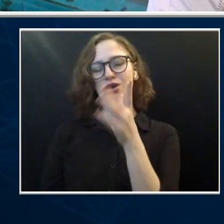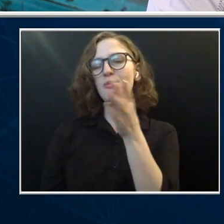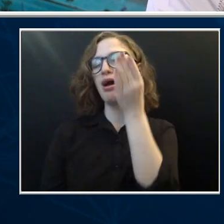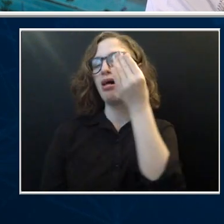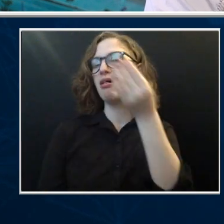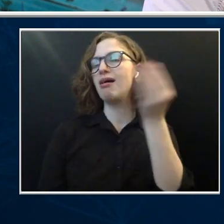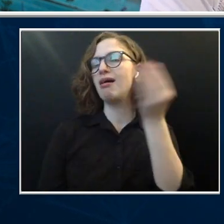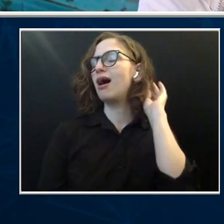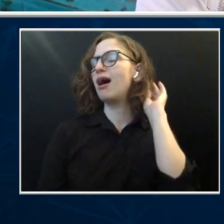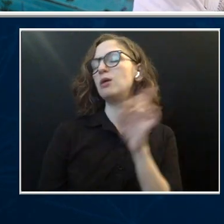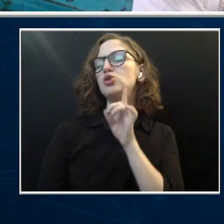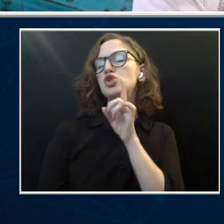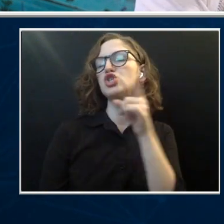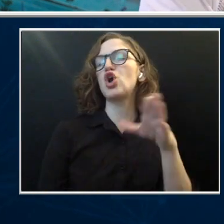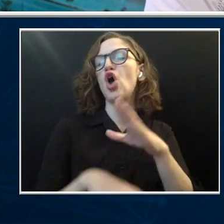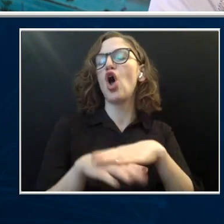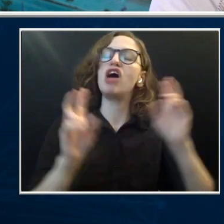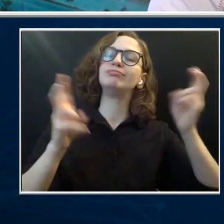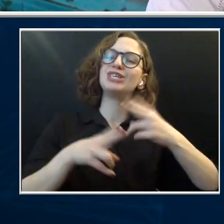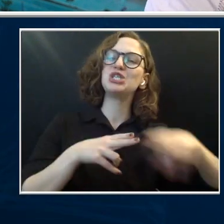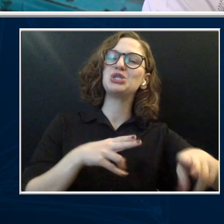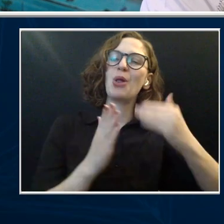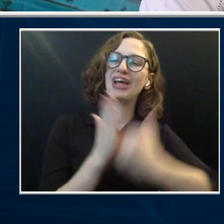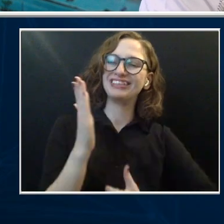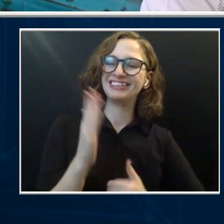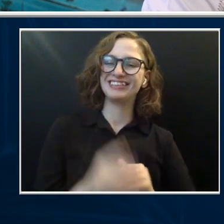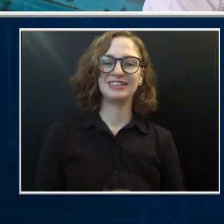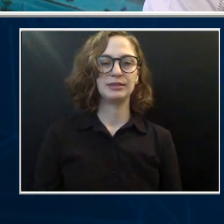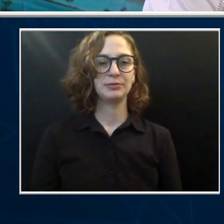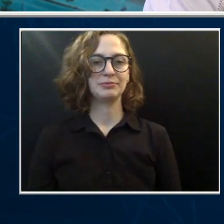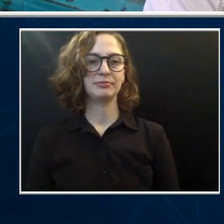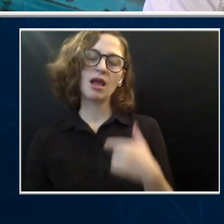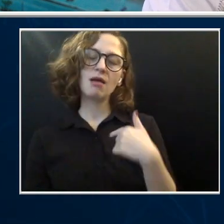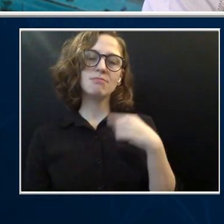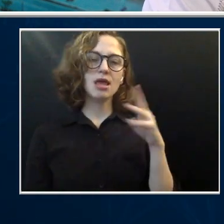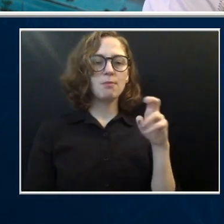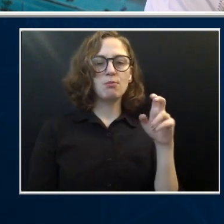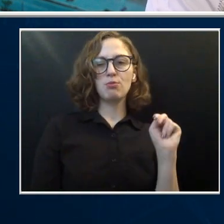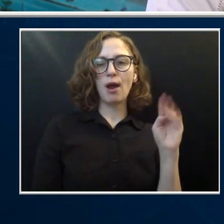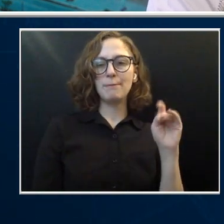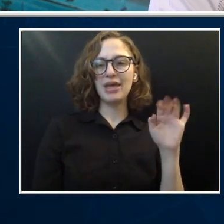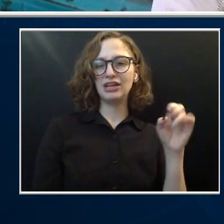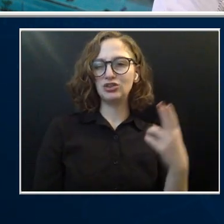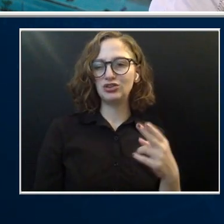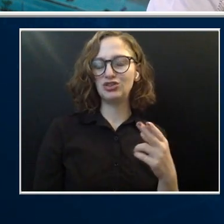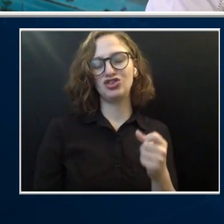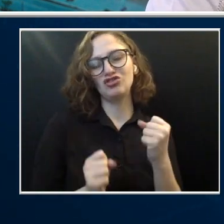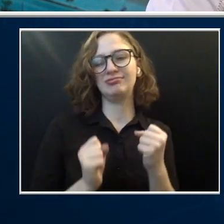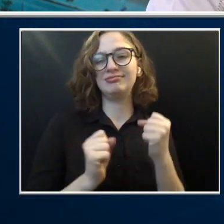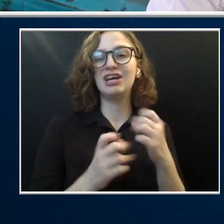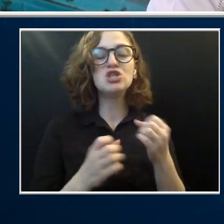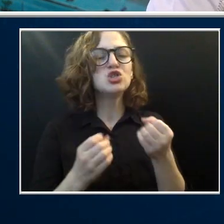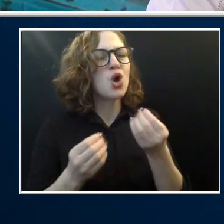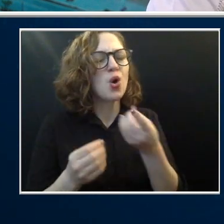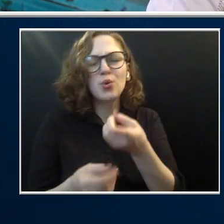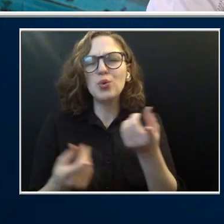list. Well, he had Brent Veach, speed dial baby. So what's your role leading up to and during the Super Bowl?